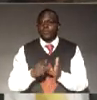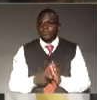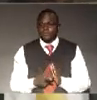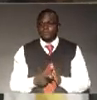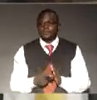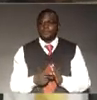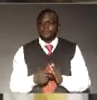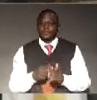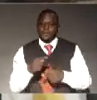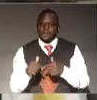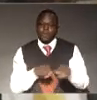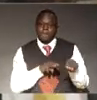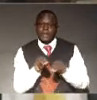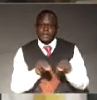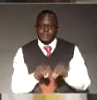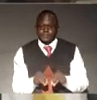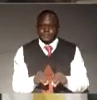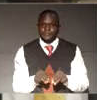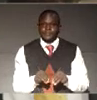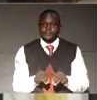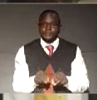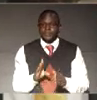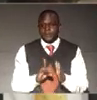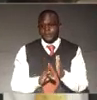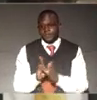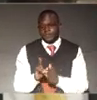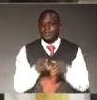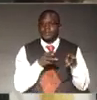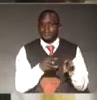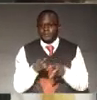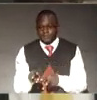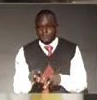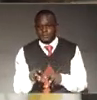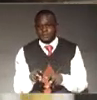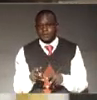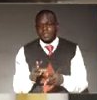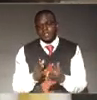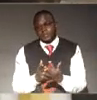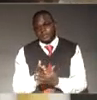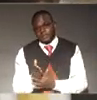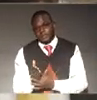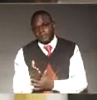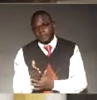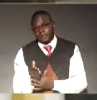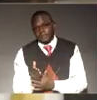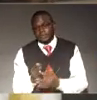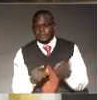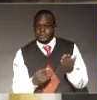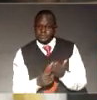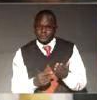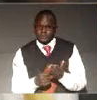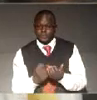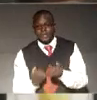cycle management. The development of the system was through the technical